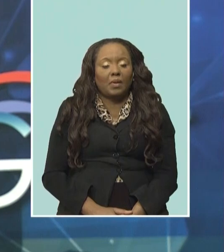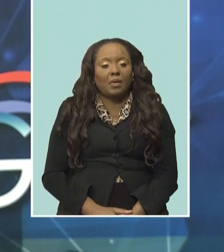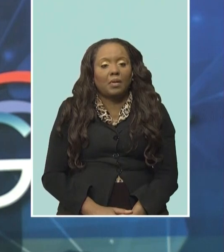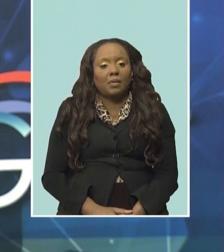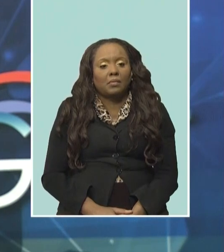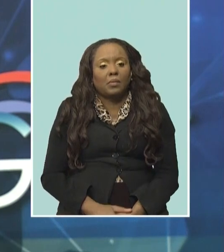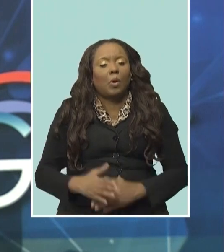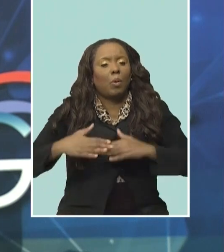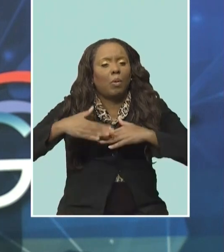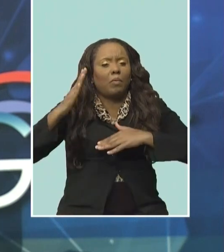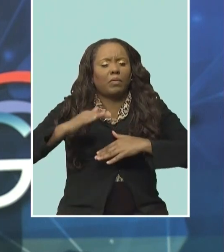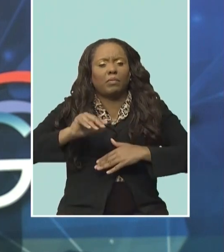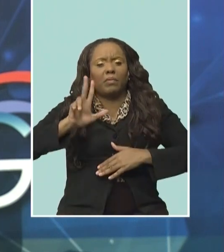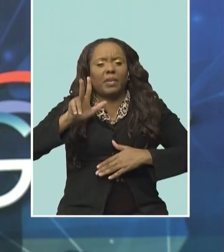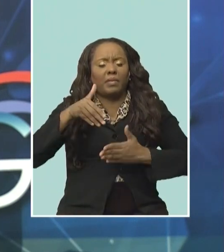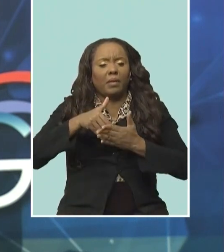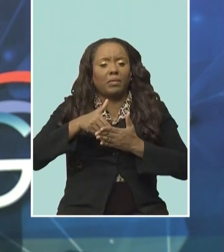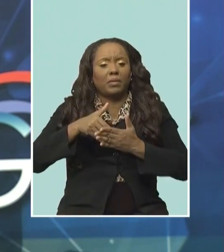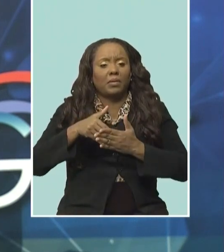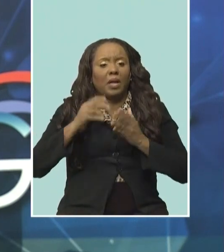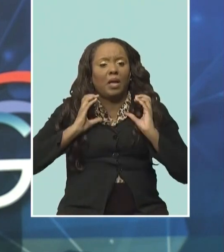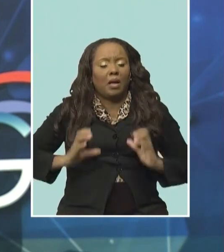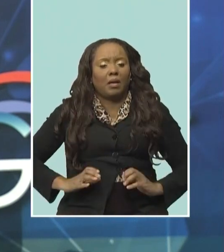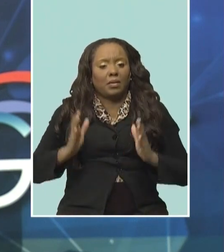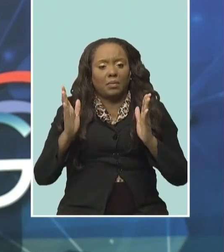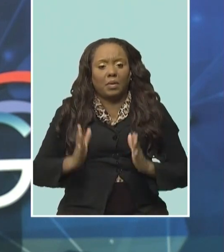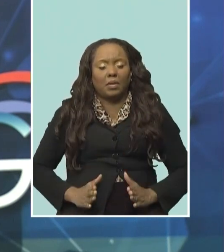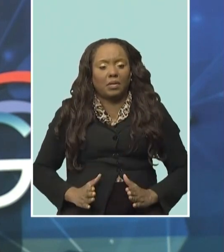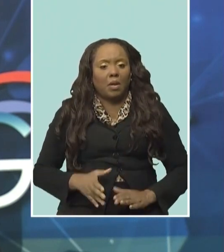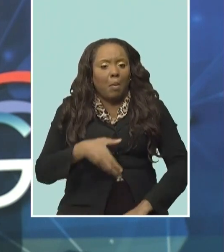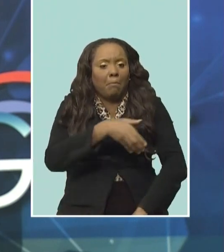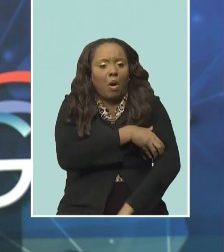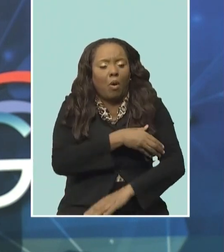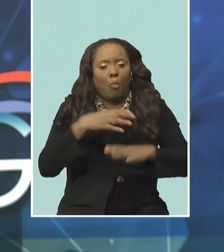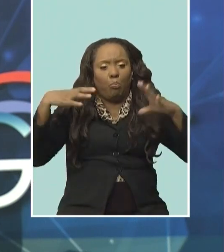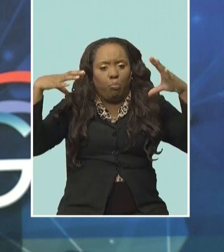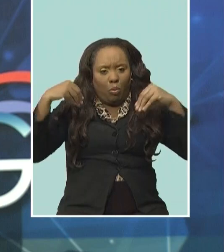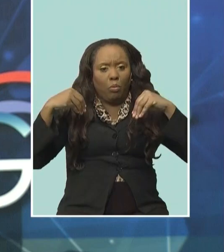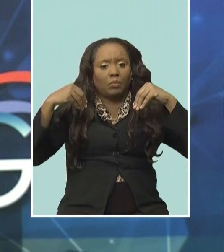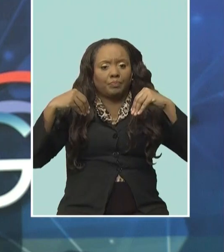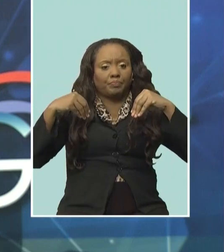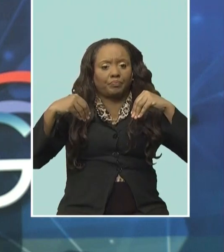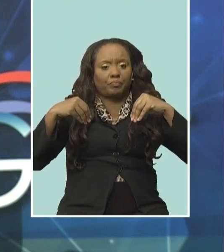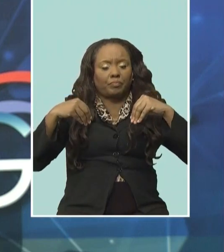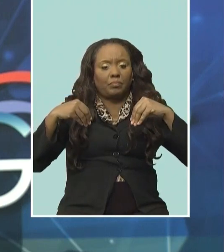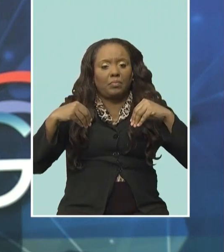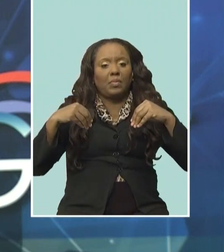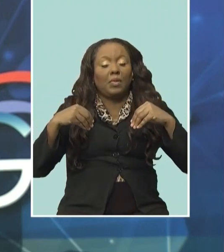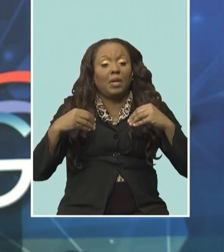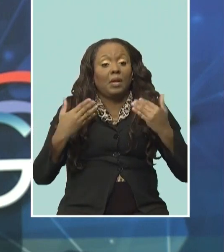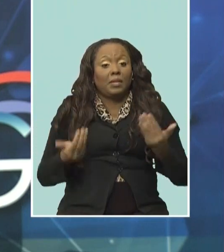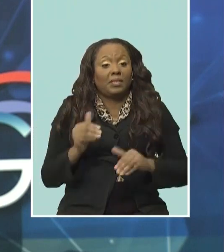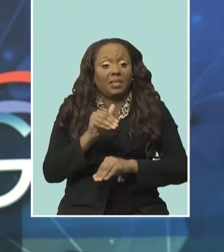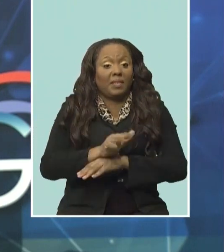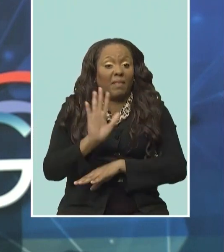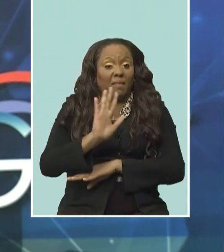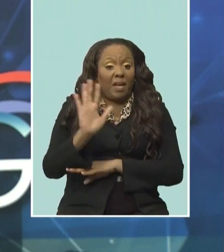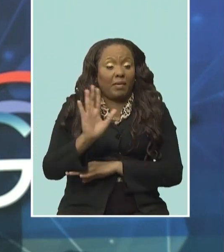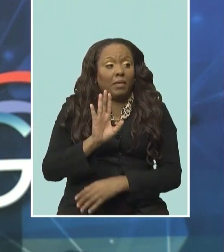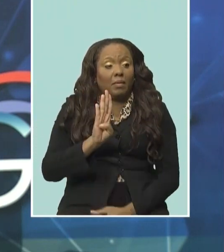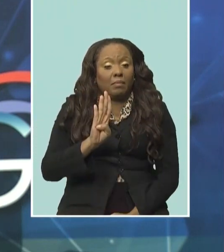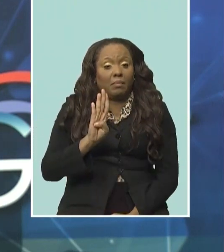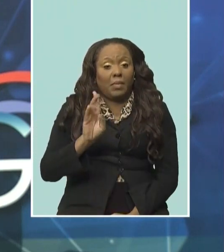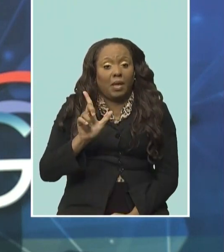without electricity this morning owing to the tropical storm. An update from the company around 5 this evening indicated that its crews